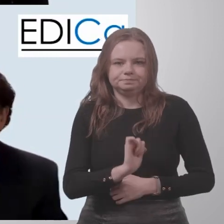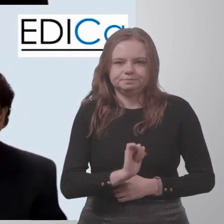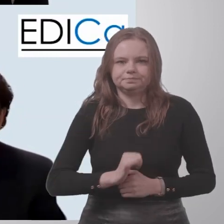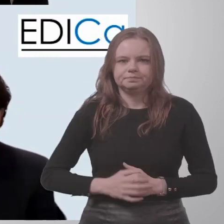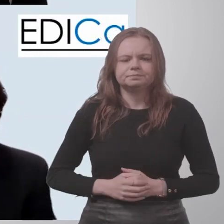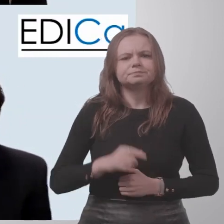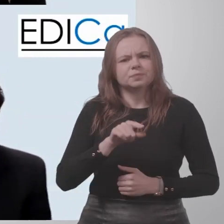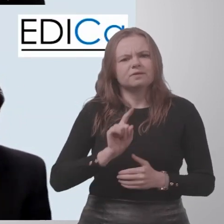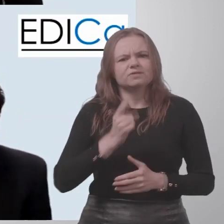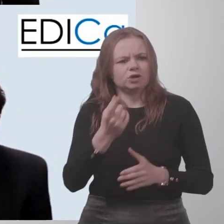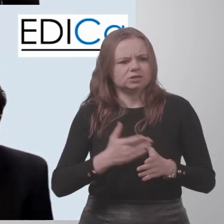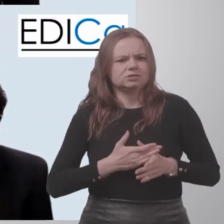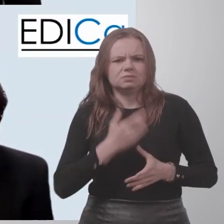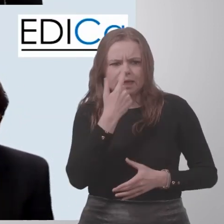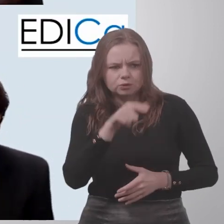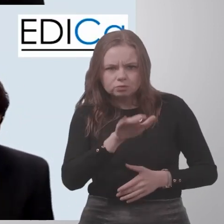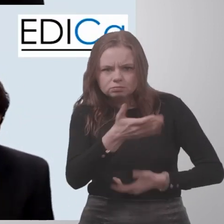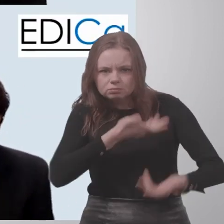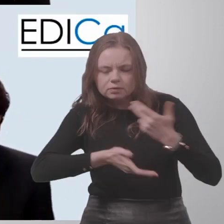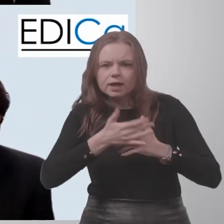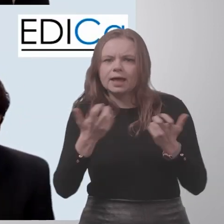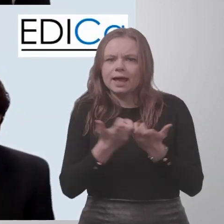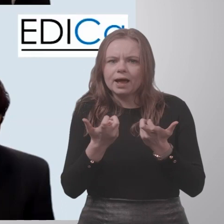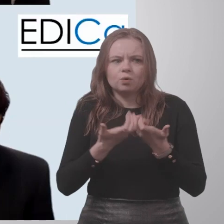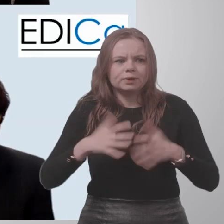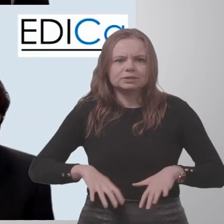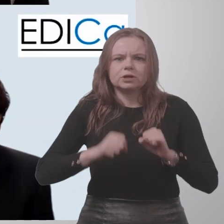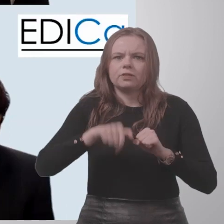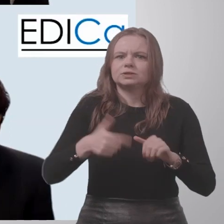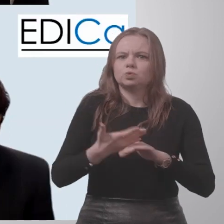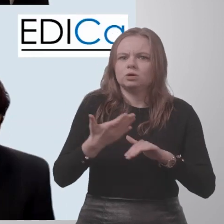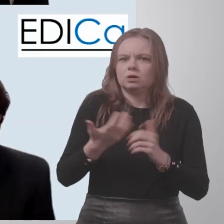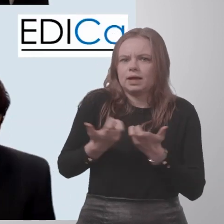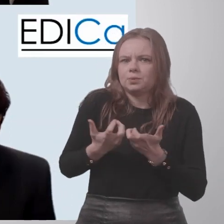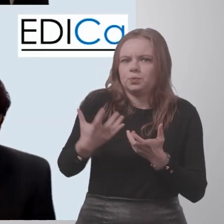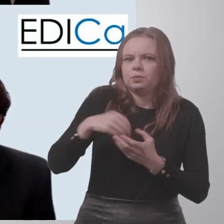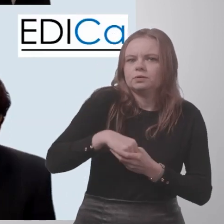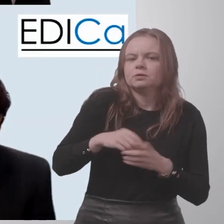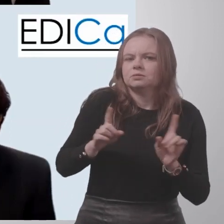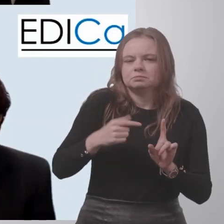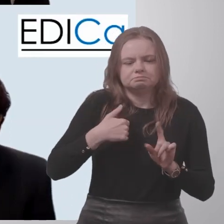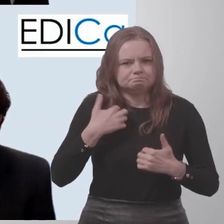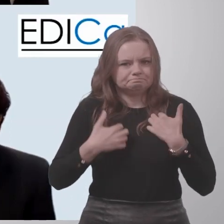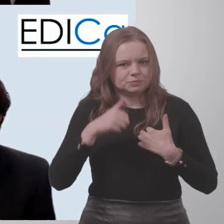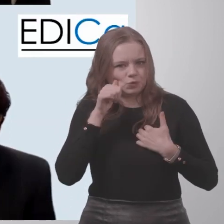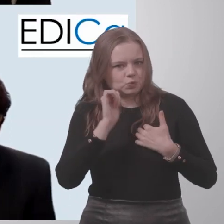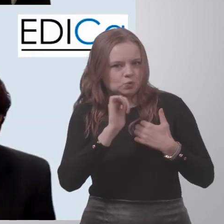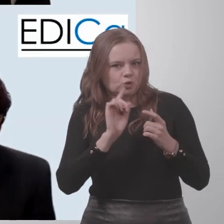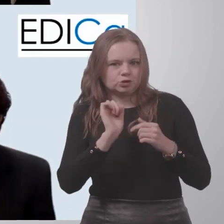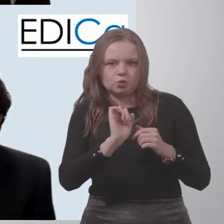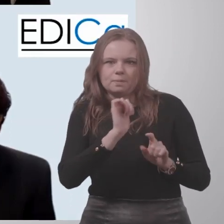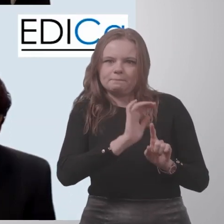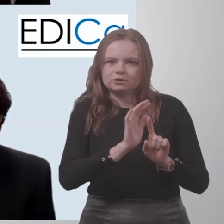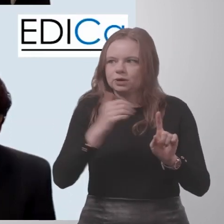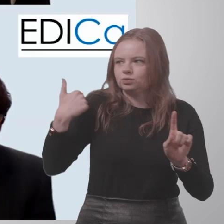of really, Kate, just in the first instance, how did you come to this work? I'd be really intrigued to kind of know your arc in terms of